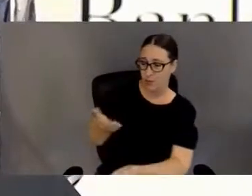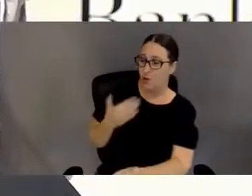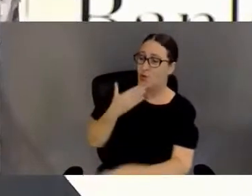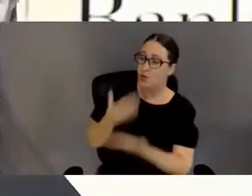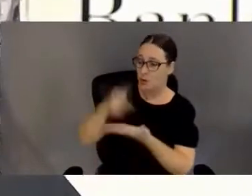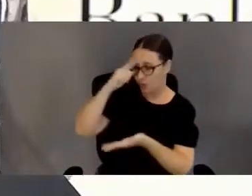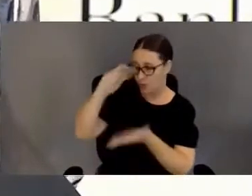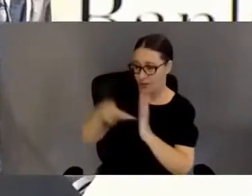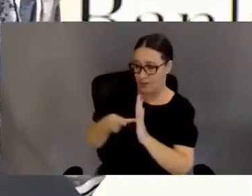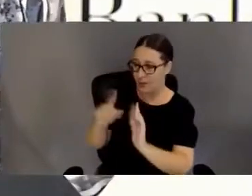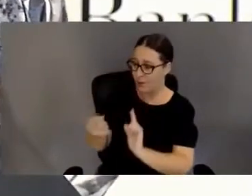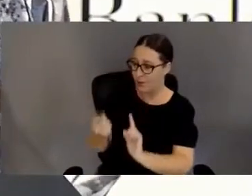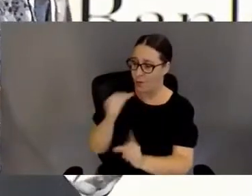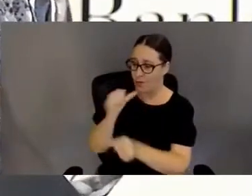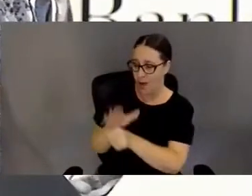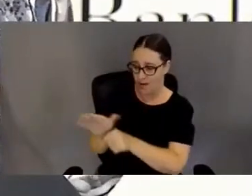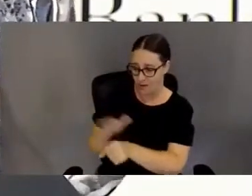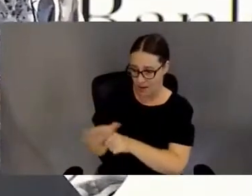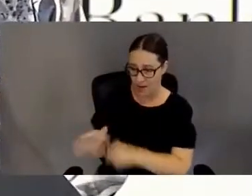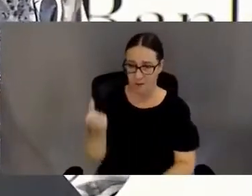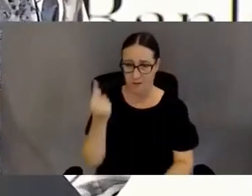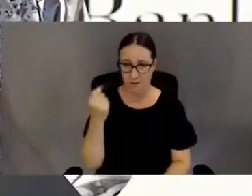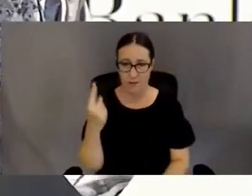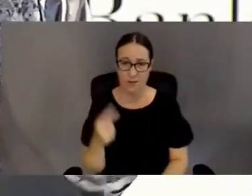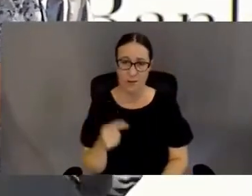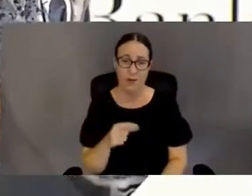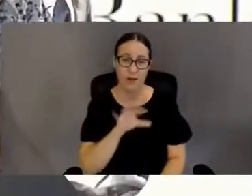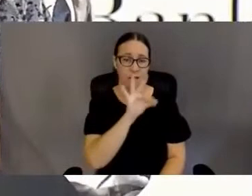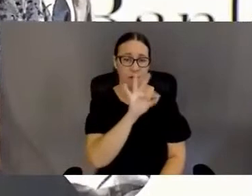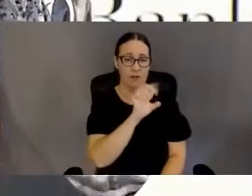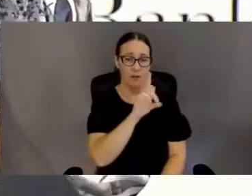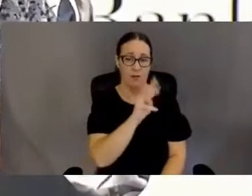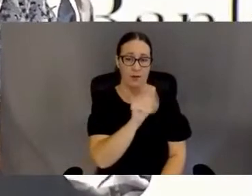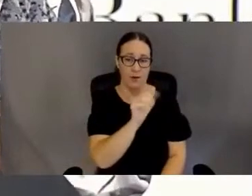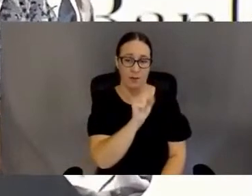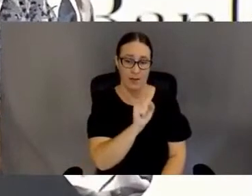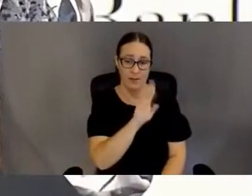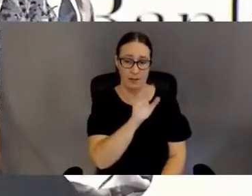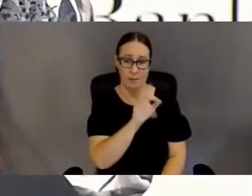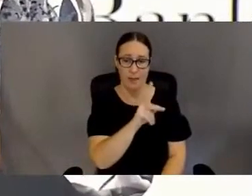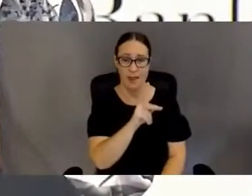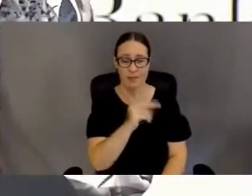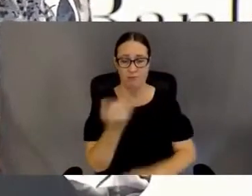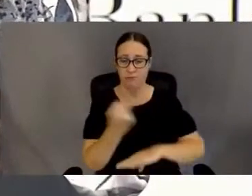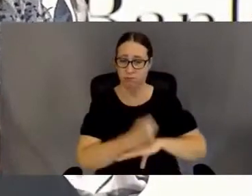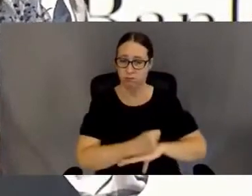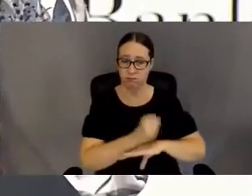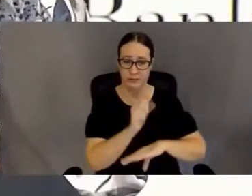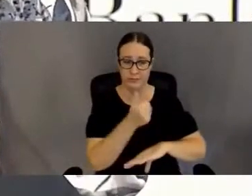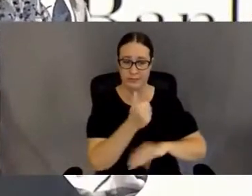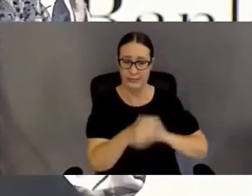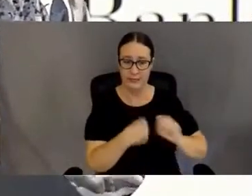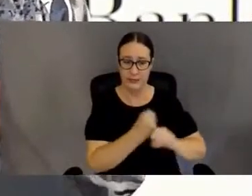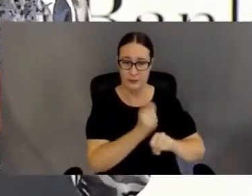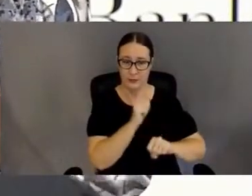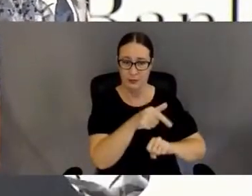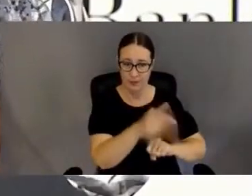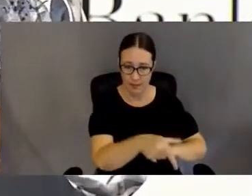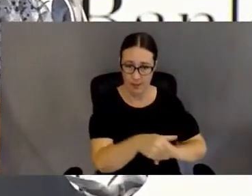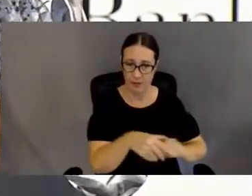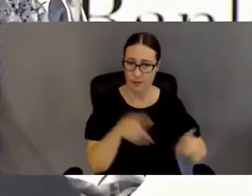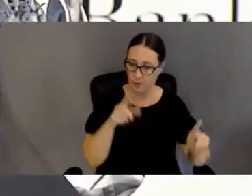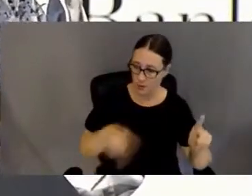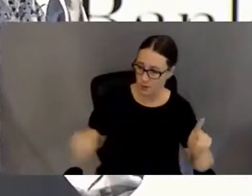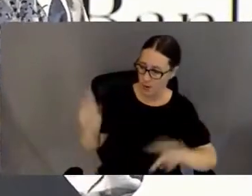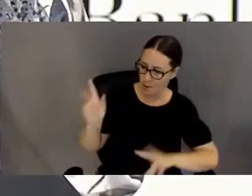the Freedman's Bank failed less than a decade after it was chartered, the victim of mismanagement on the part of executives who put their